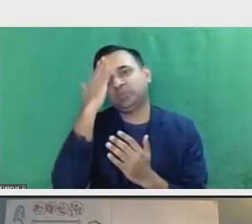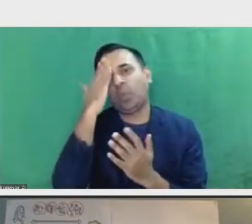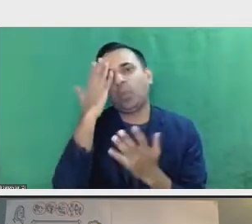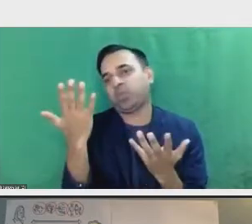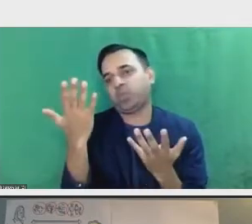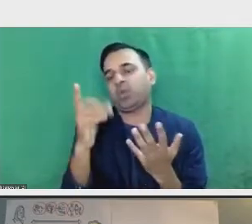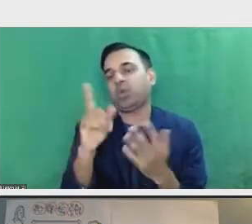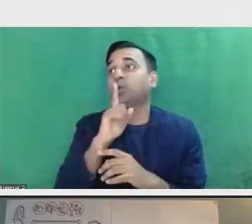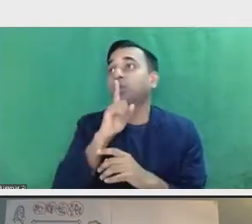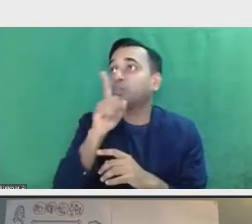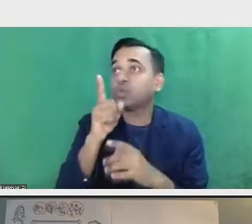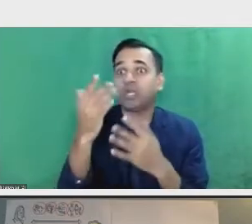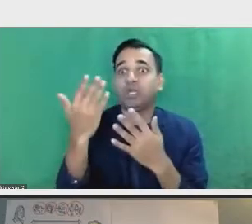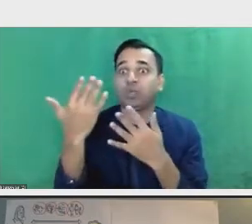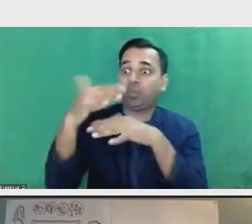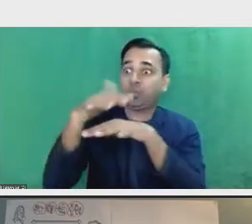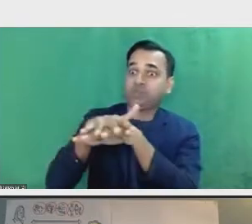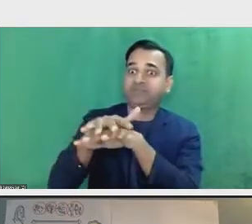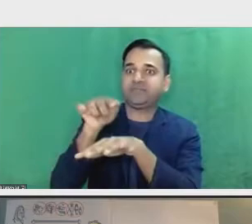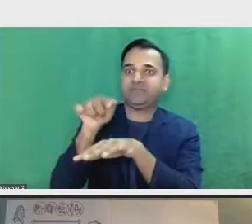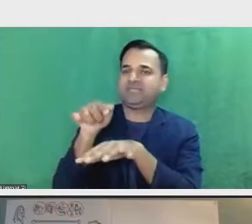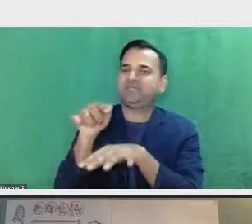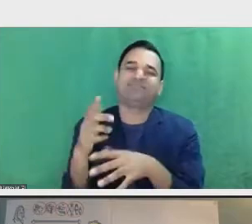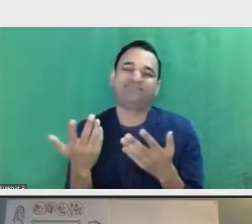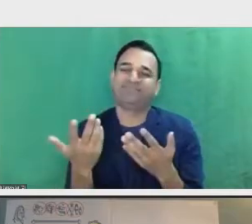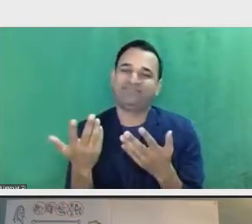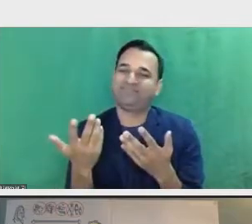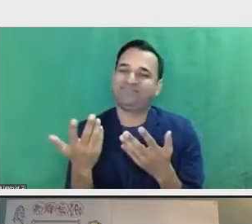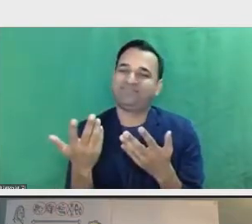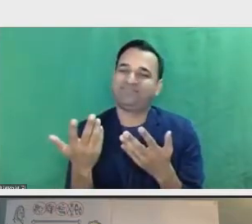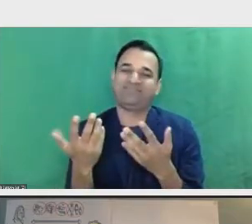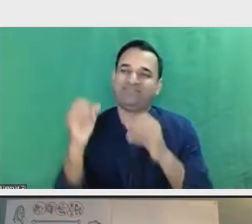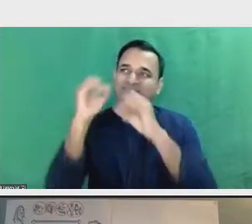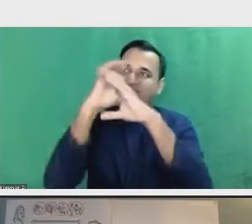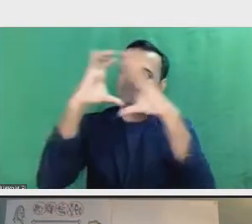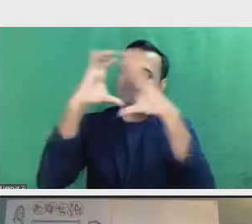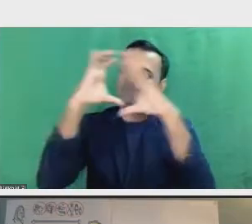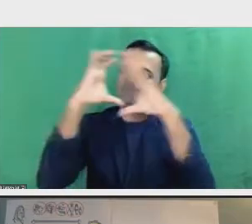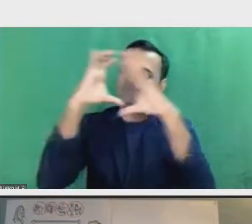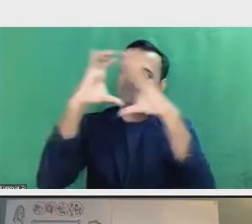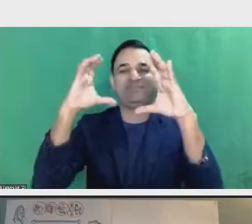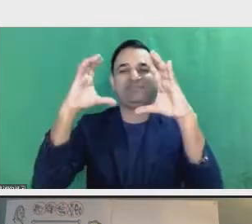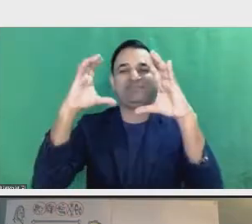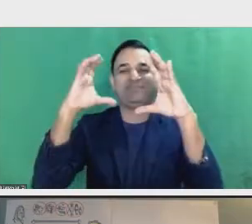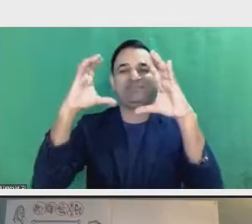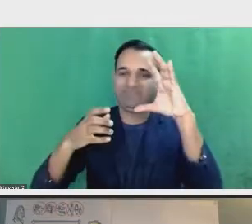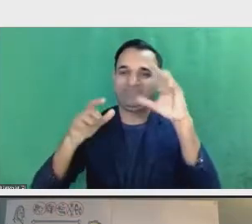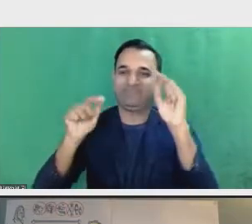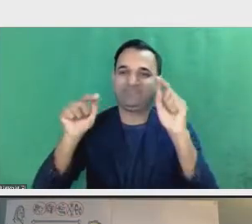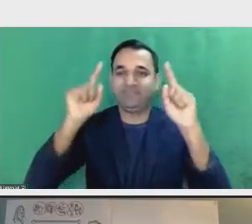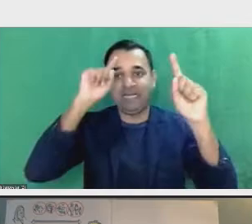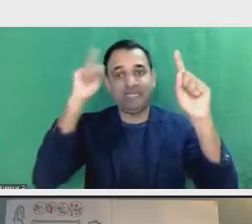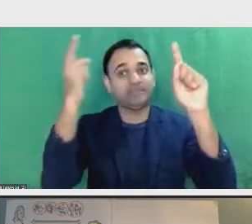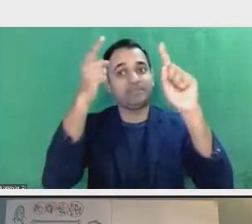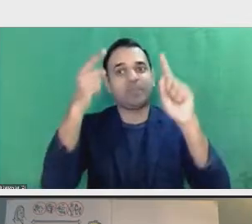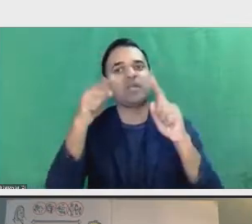big, the Gender Equality Forum. So the promises and the aspirations, there's no dearth of it, I think. But what really needs